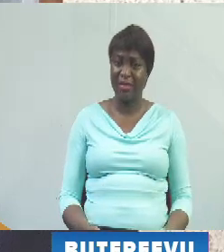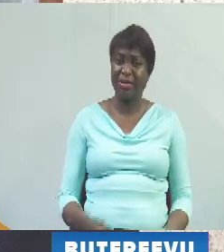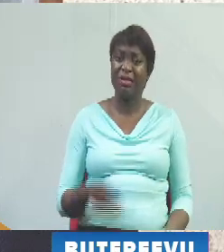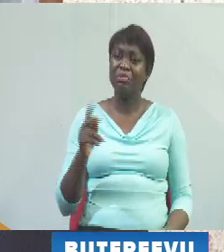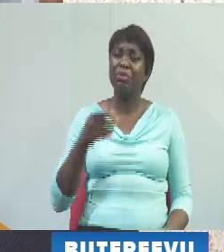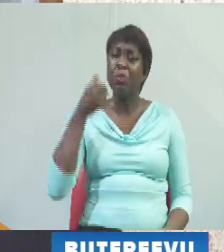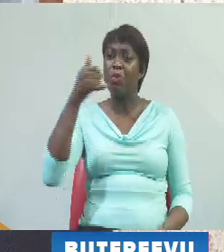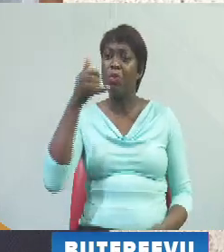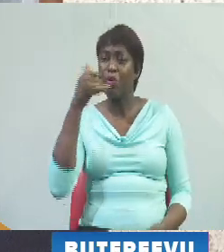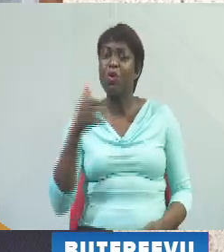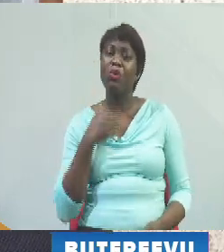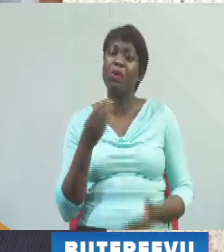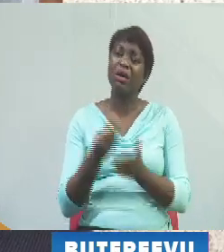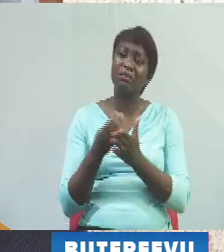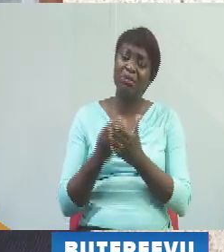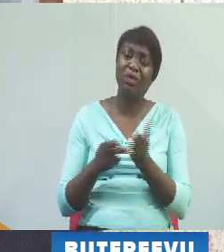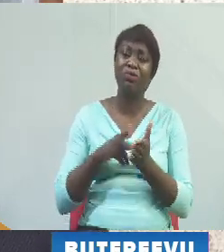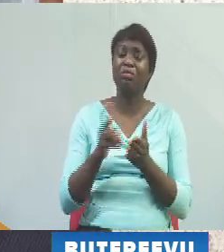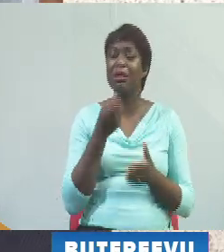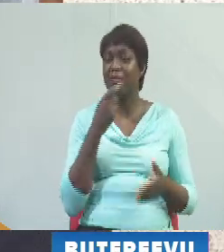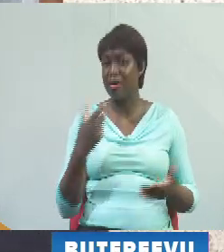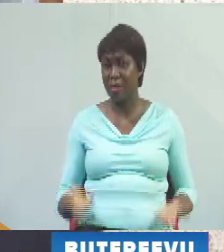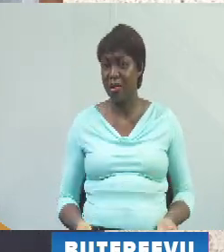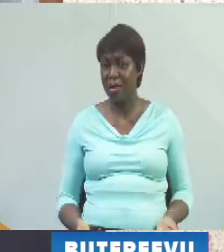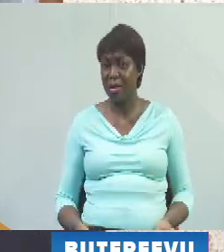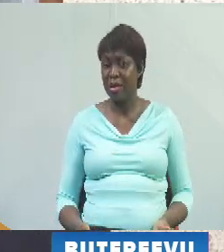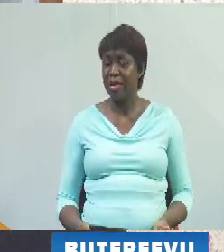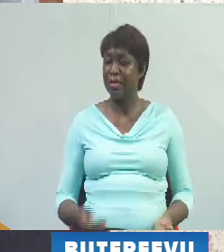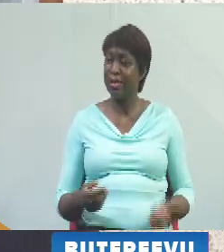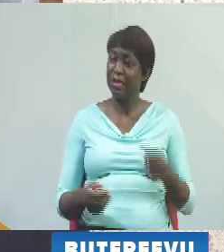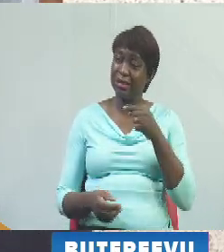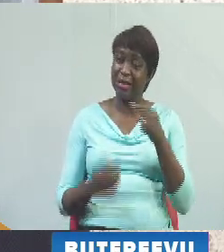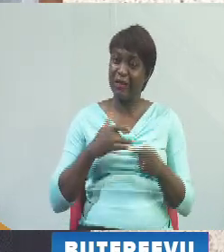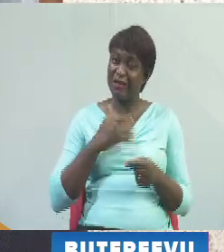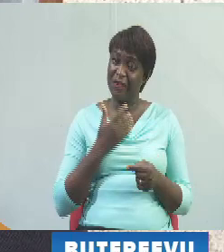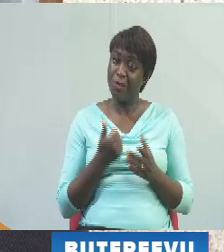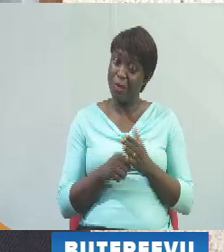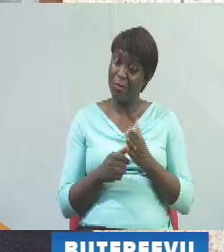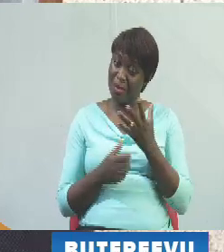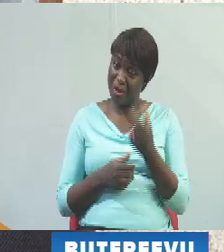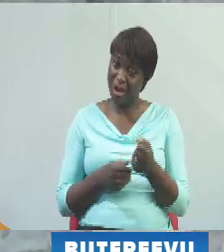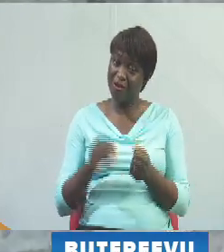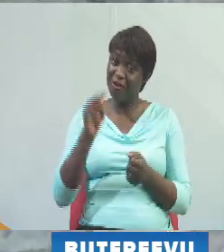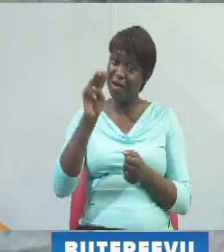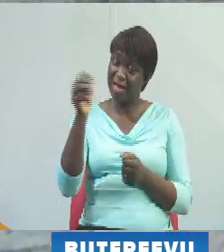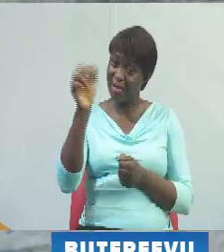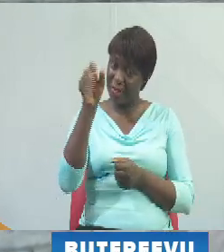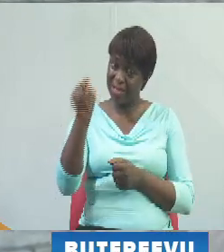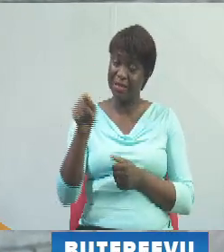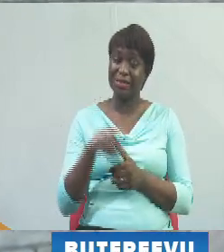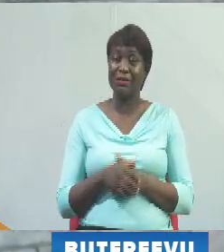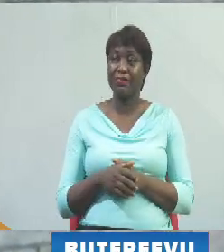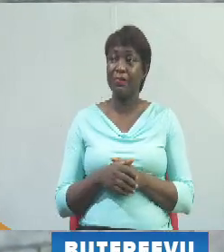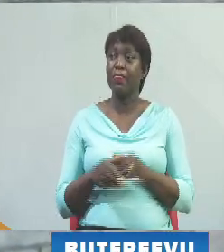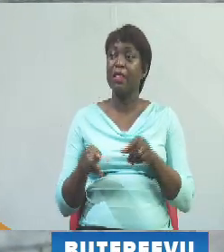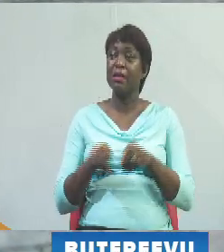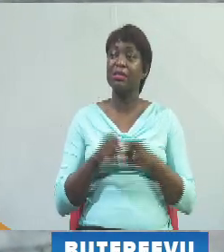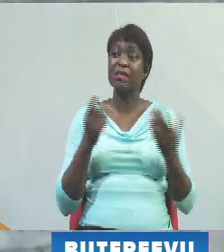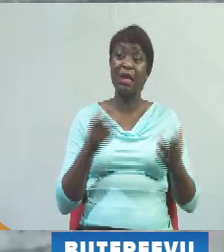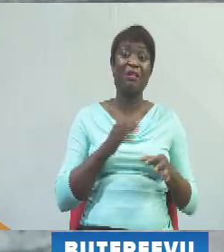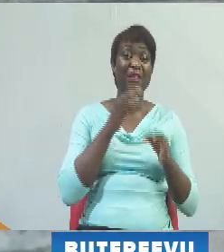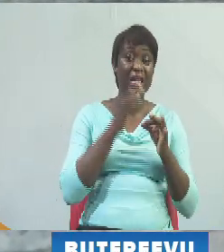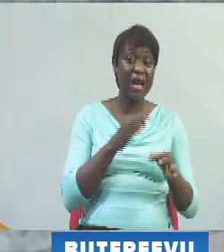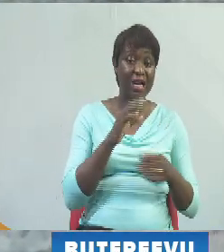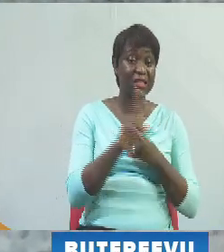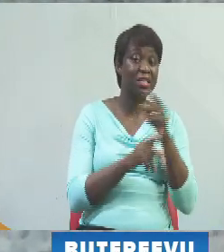malagala. Because somebody, I have a feeling, ngwaliwe chizivu na National Medical Store. Ni nakaseke saa wazino nepana dotali